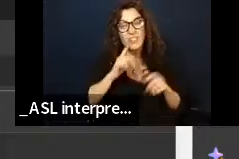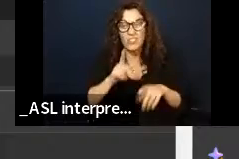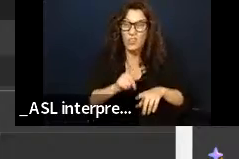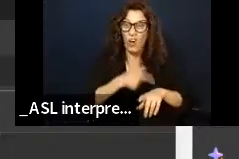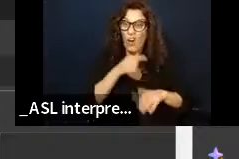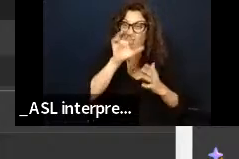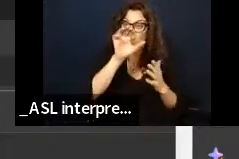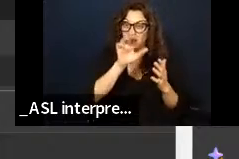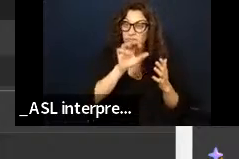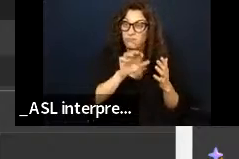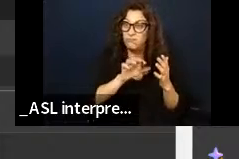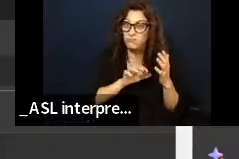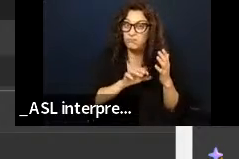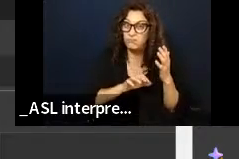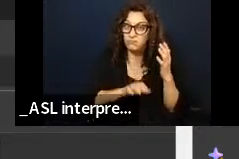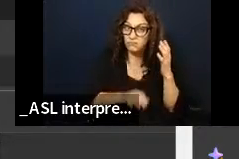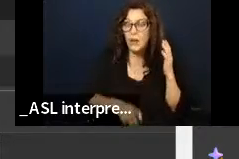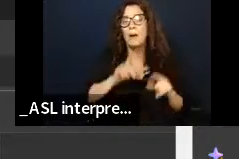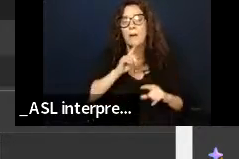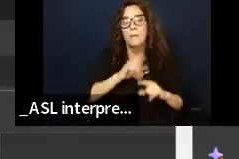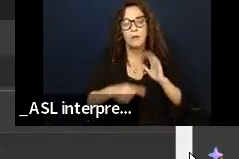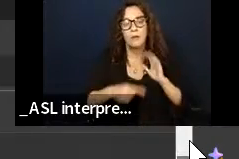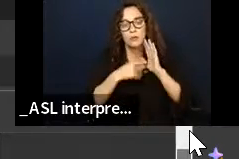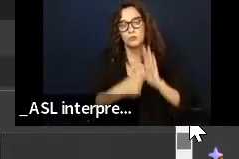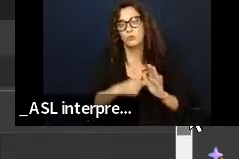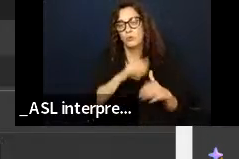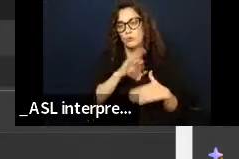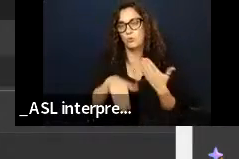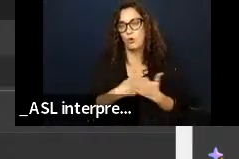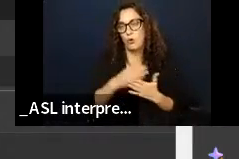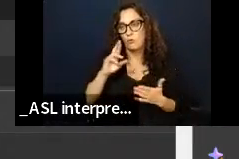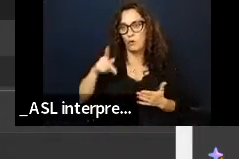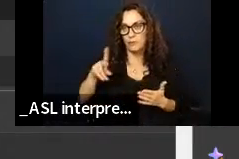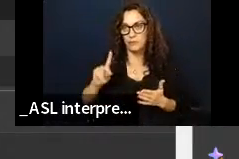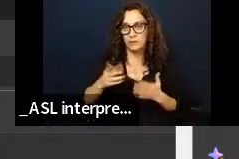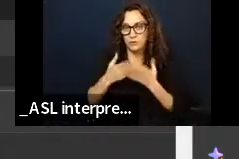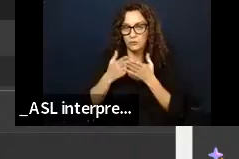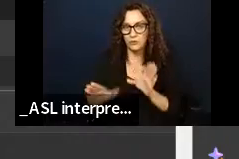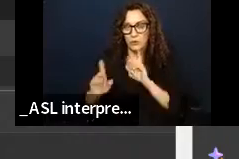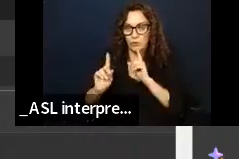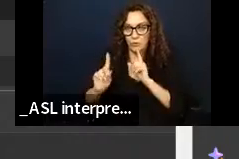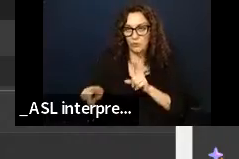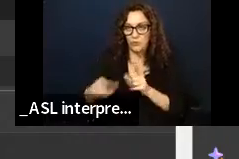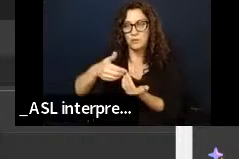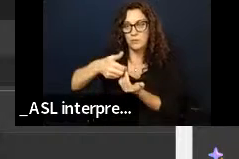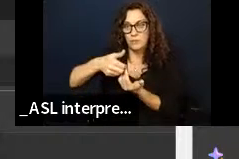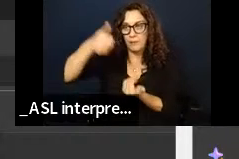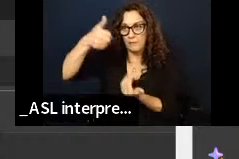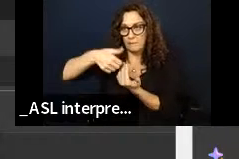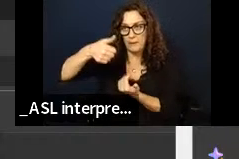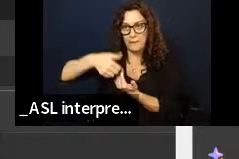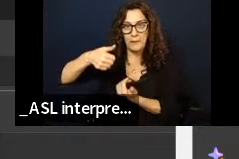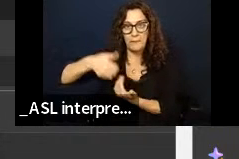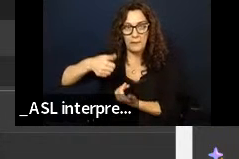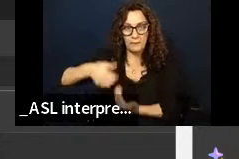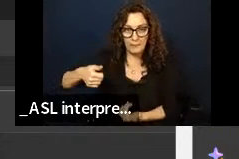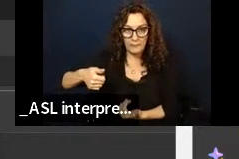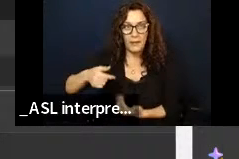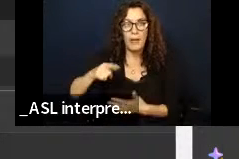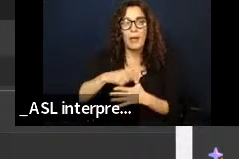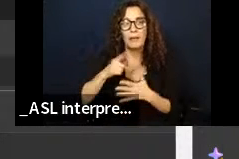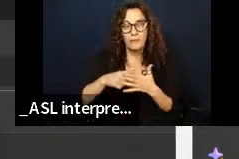that separates all of RPD's general orders into individual directives and ranks them